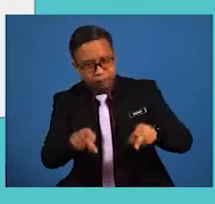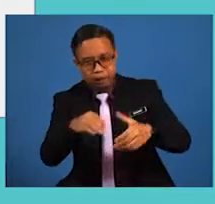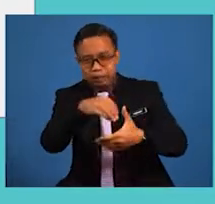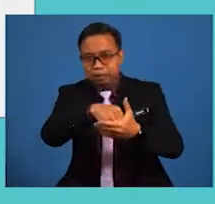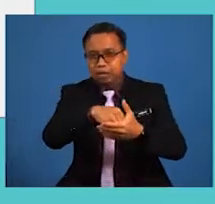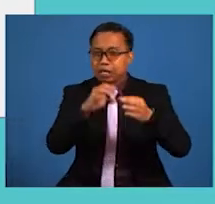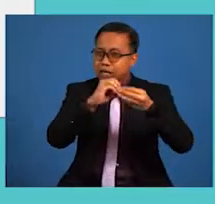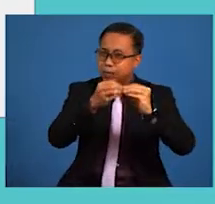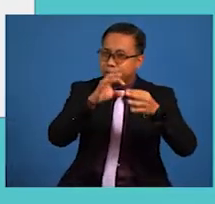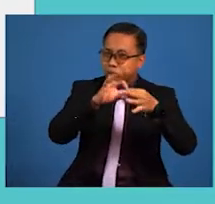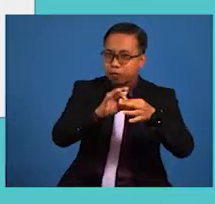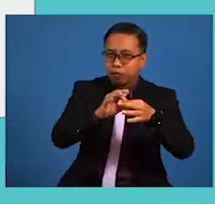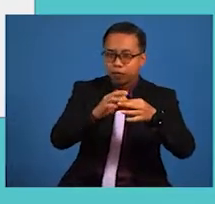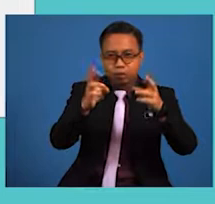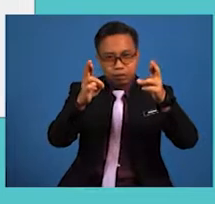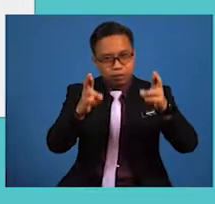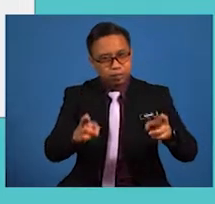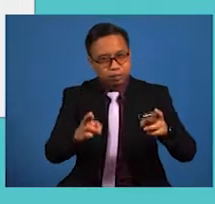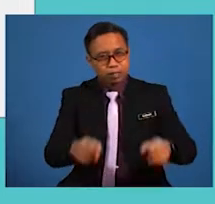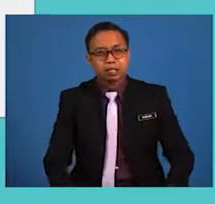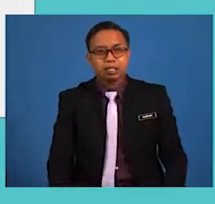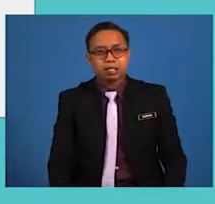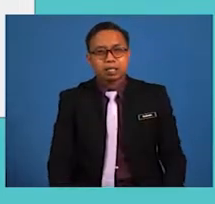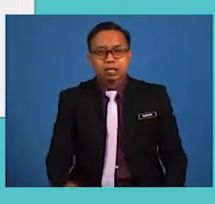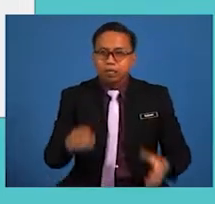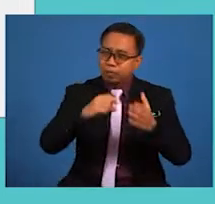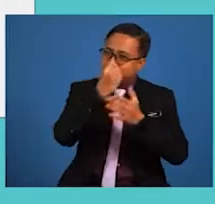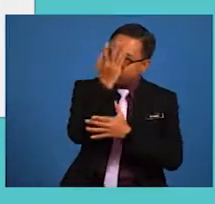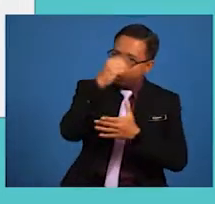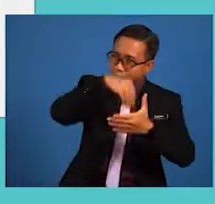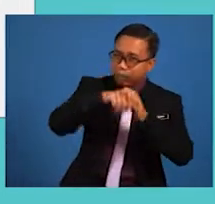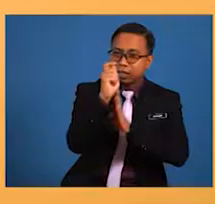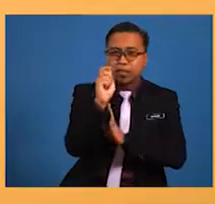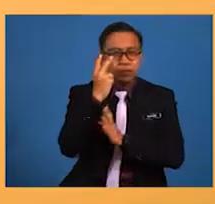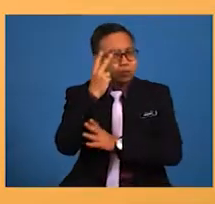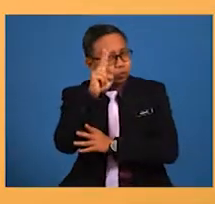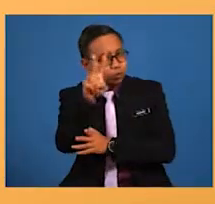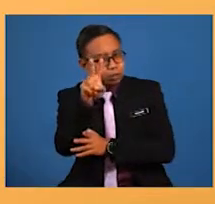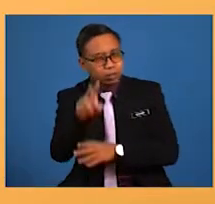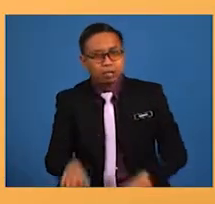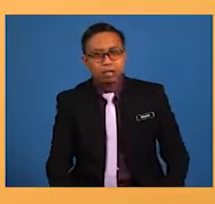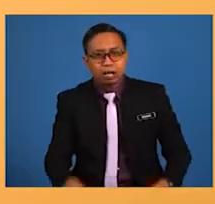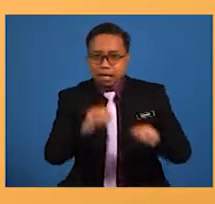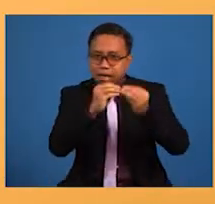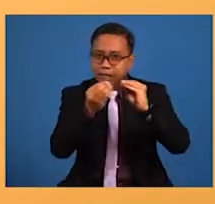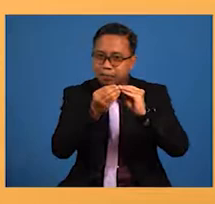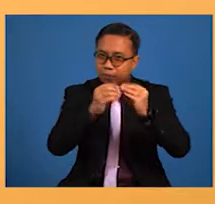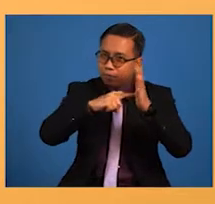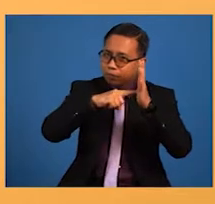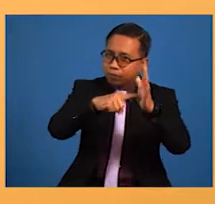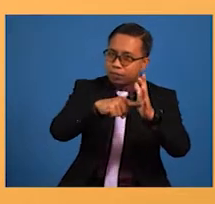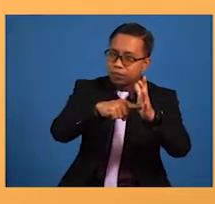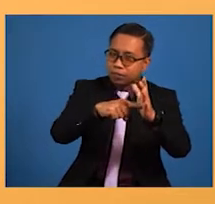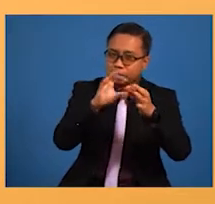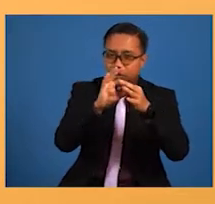of residents, or anything which is not even mentioned in the visual. The number is represented by,